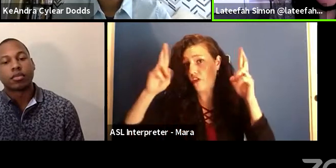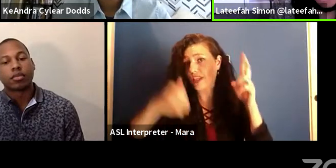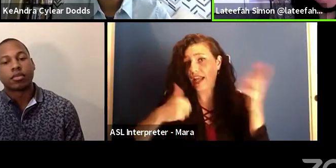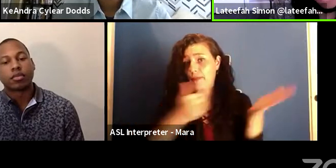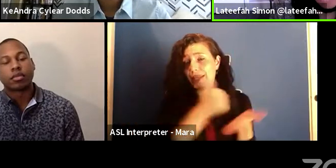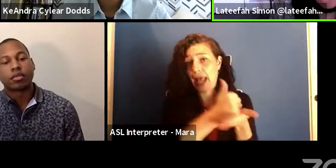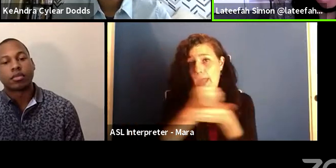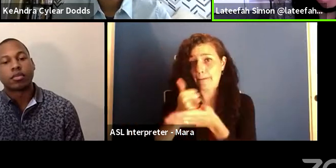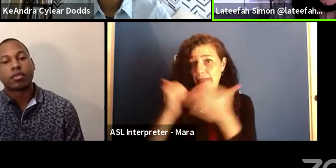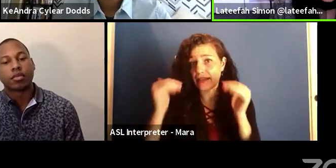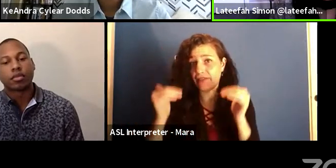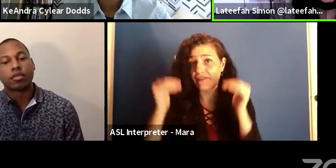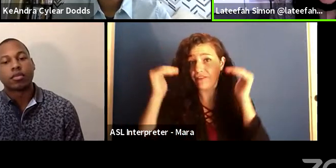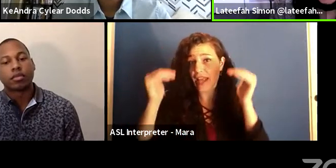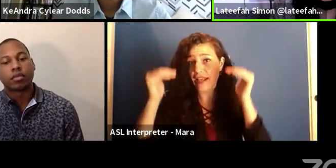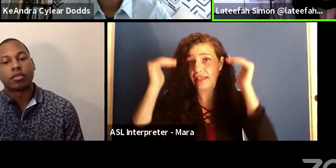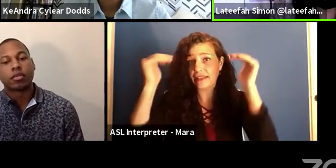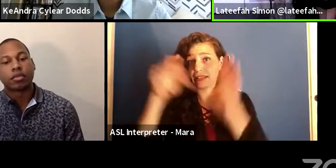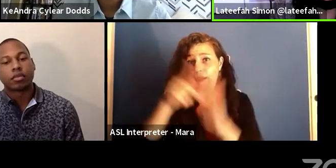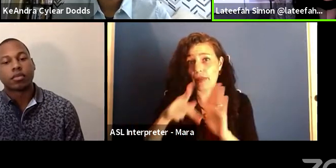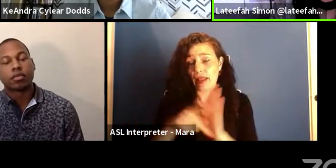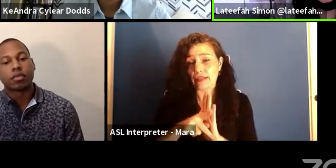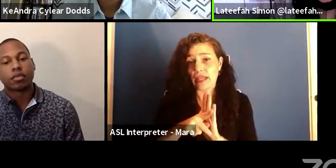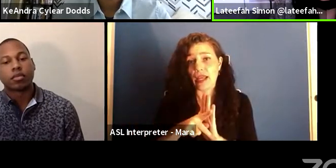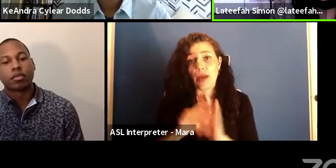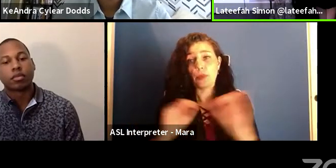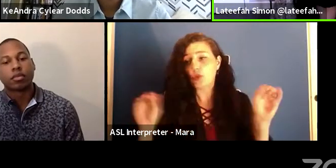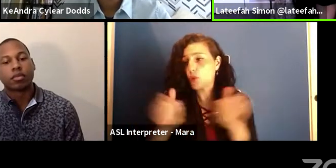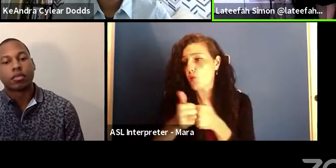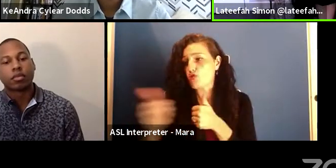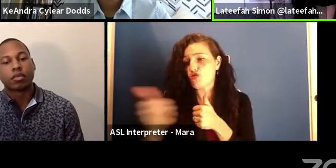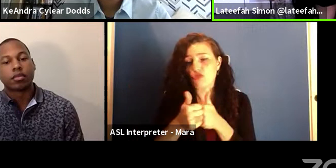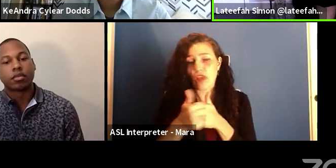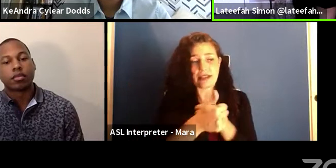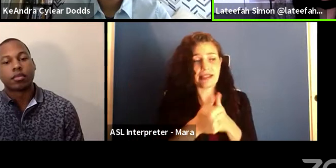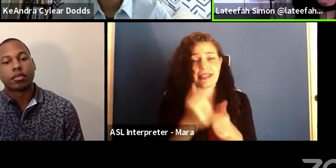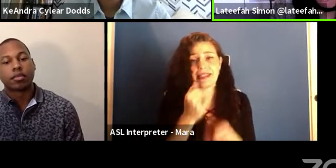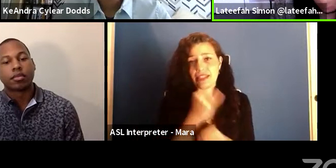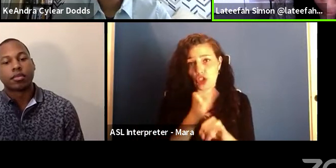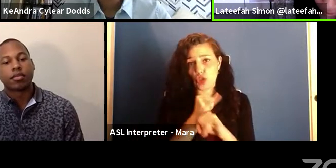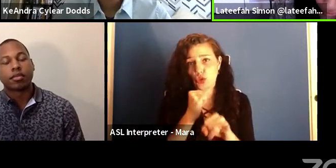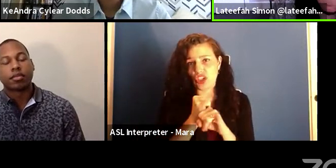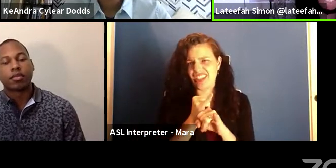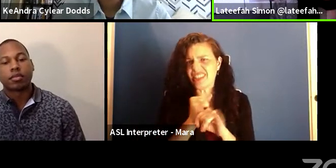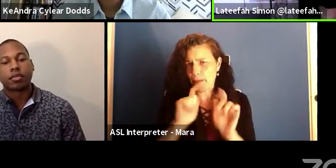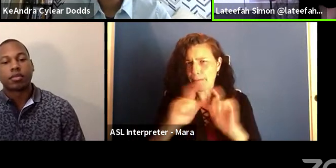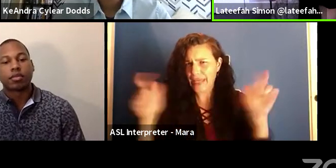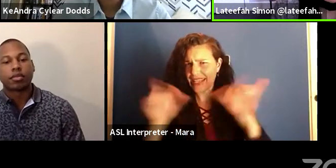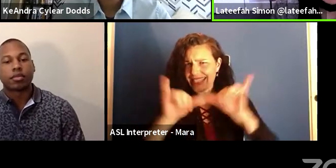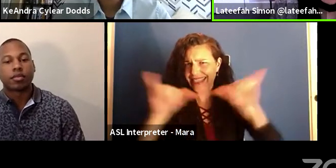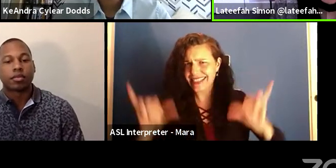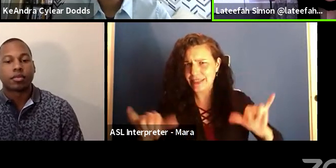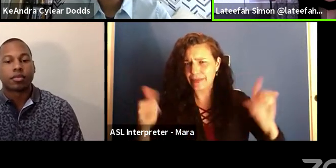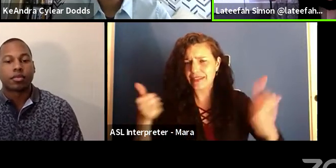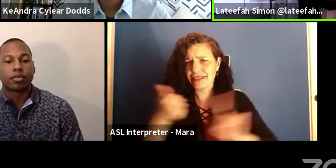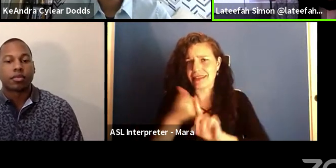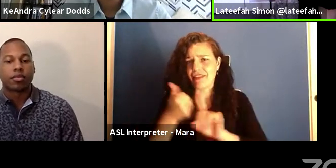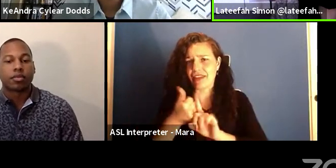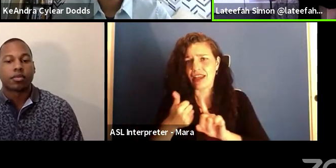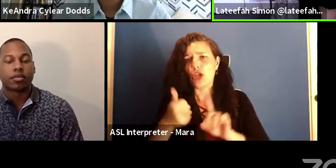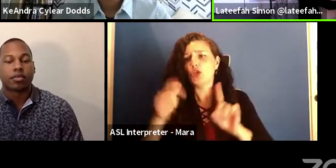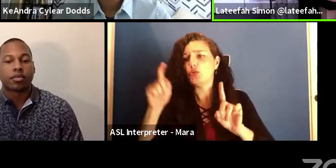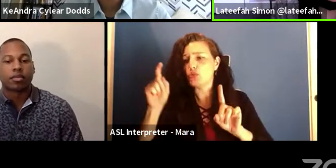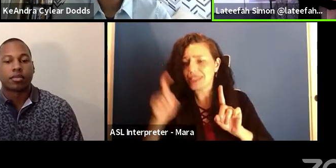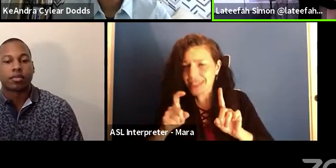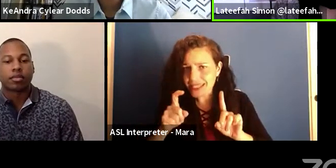to advance, but in no way in any transit institution, which in itself is a huge ecosystem, do you get anything done without moving